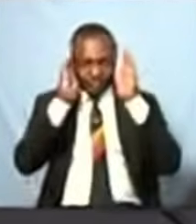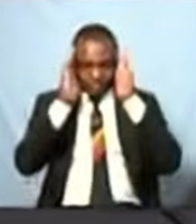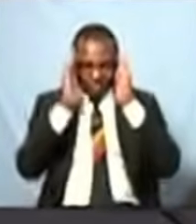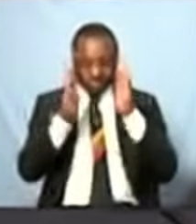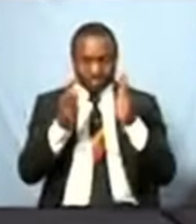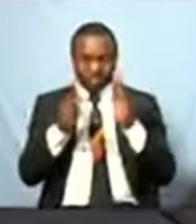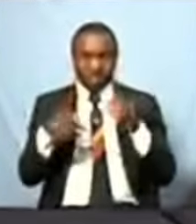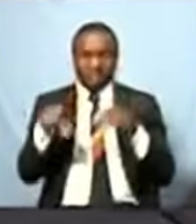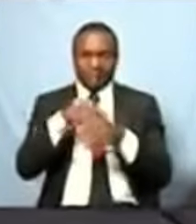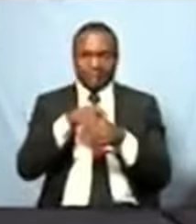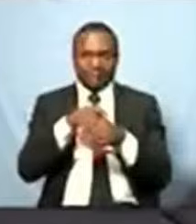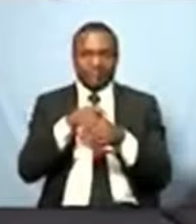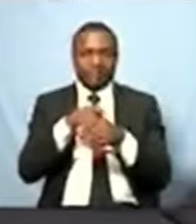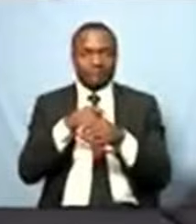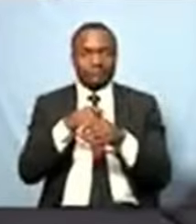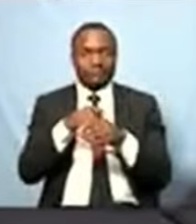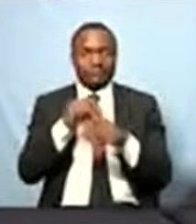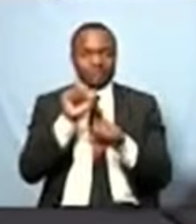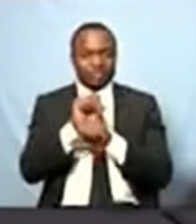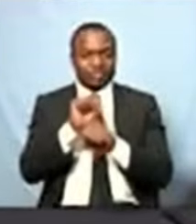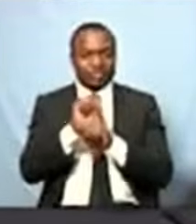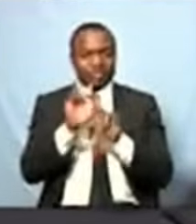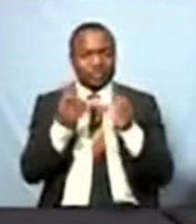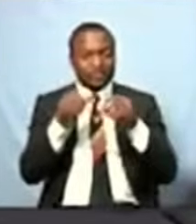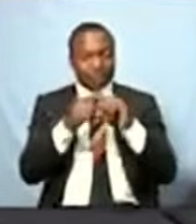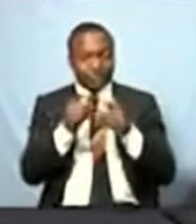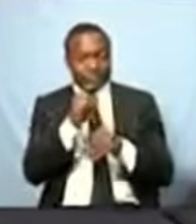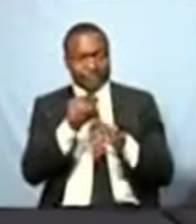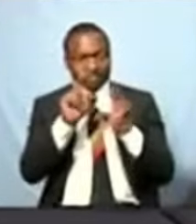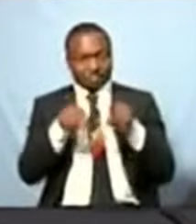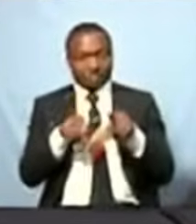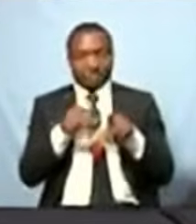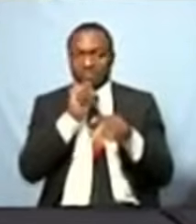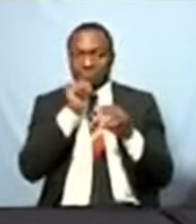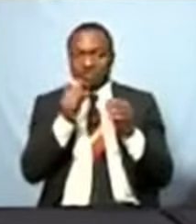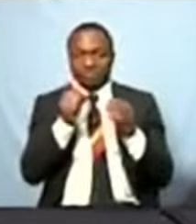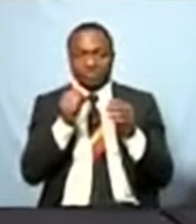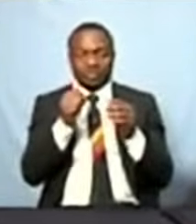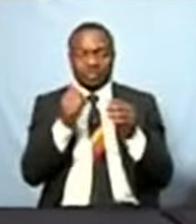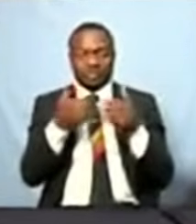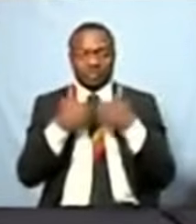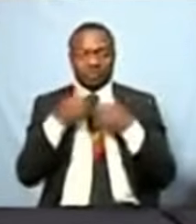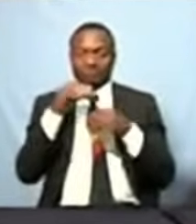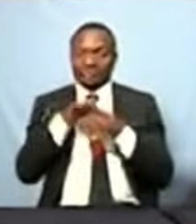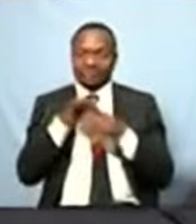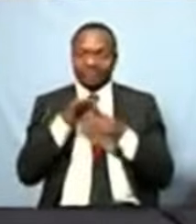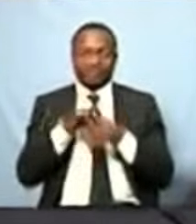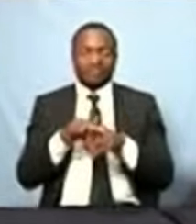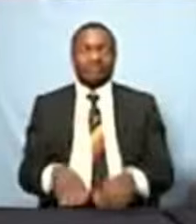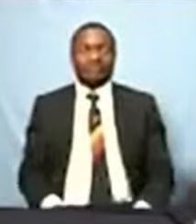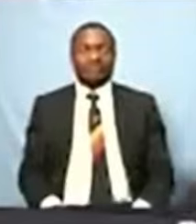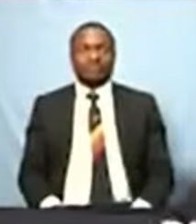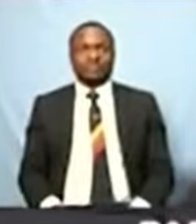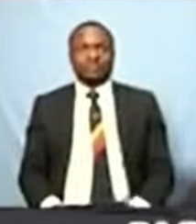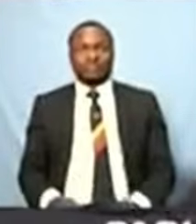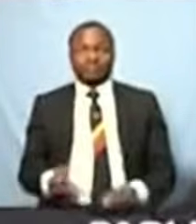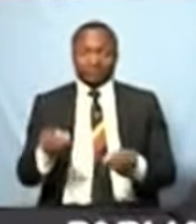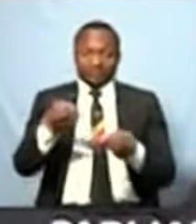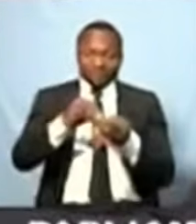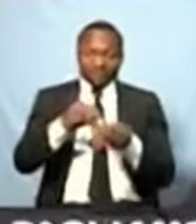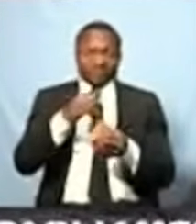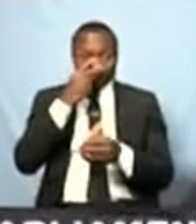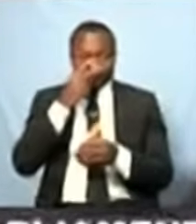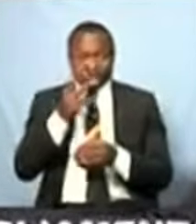and to participate in the deliberation of the councils, but that person shall have no vote. In addition, I